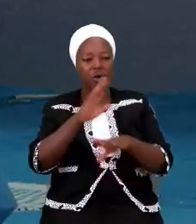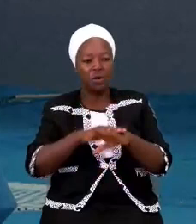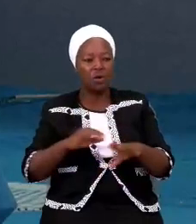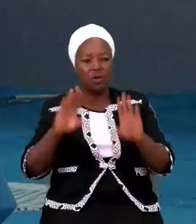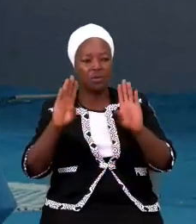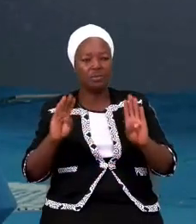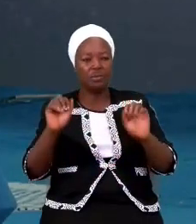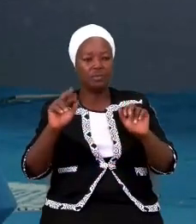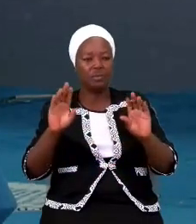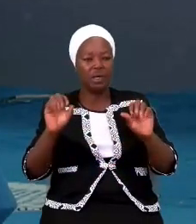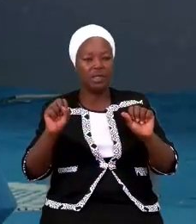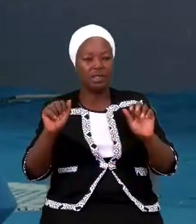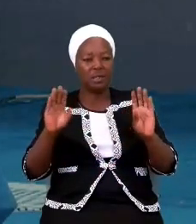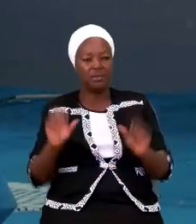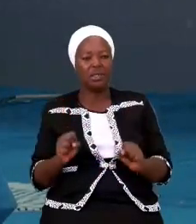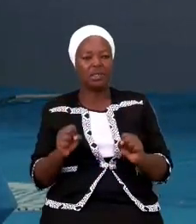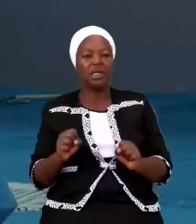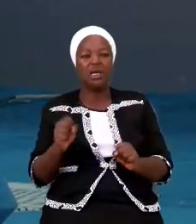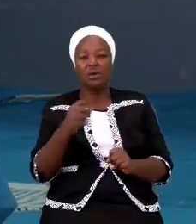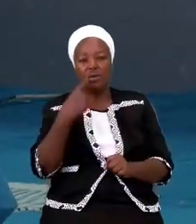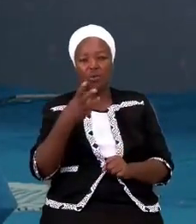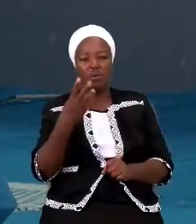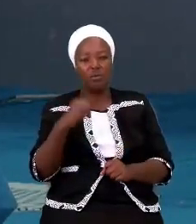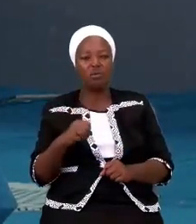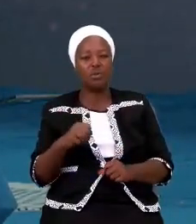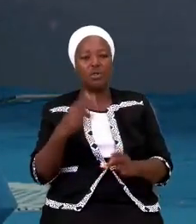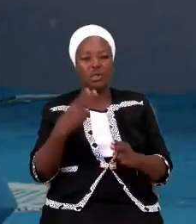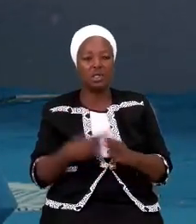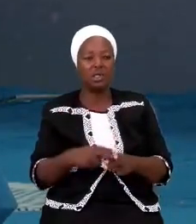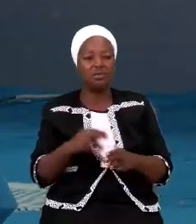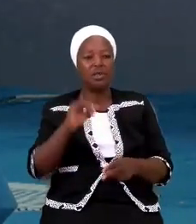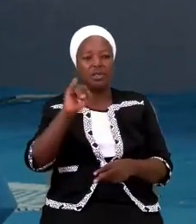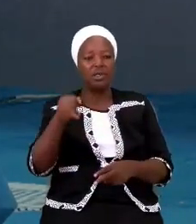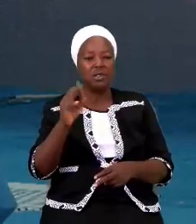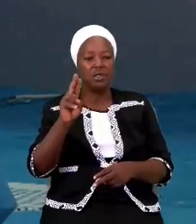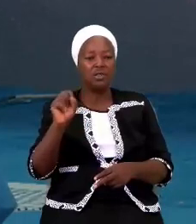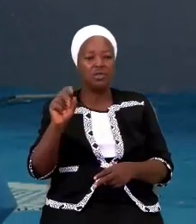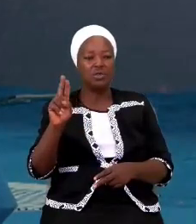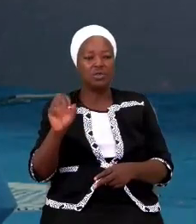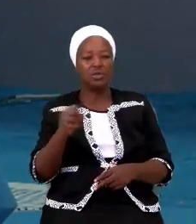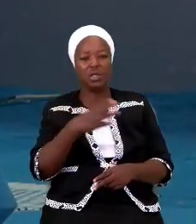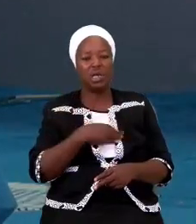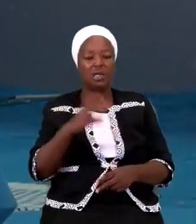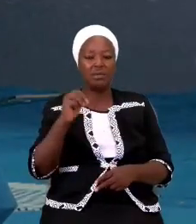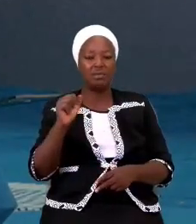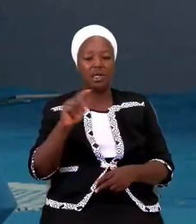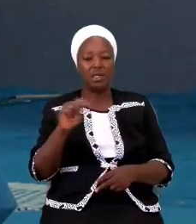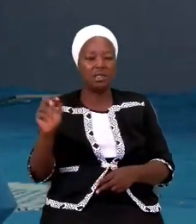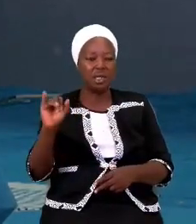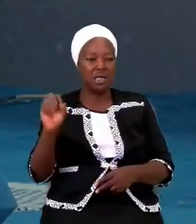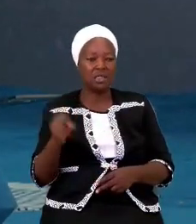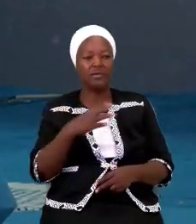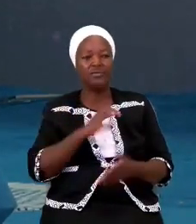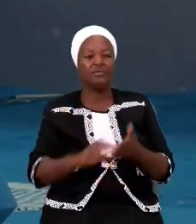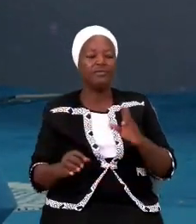Verse 24, it says, and he prayed and said, Thou, Lord, which knowest the hearts of